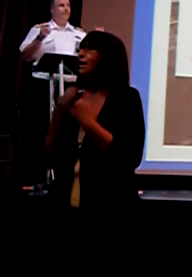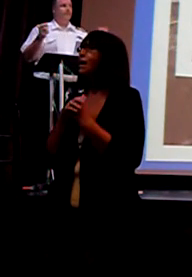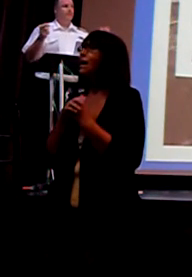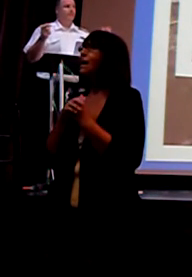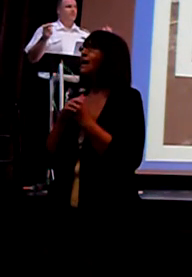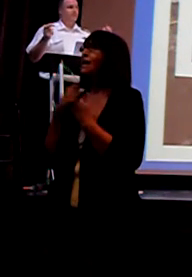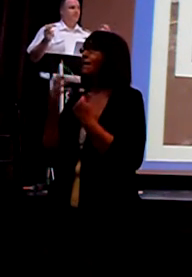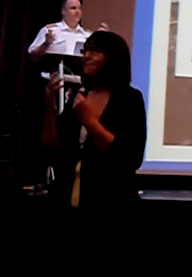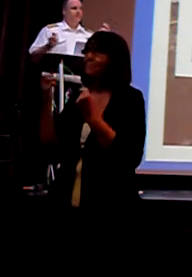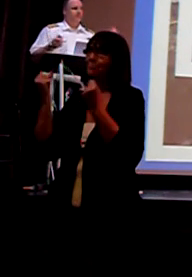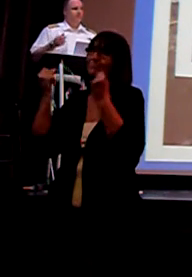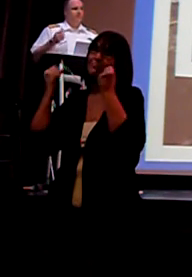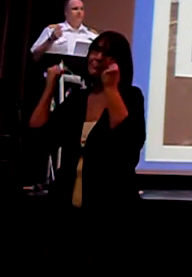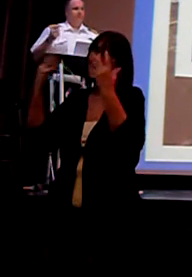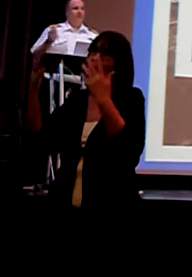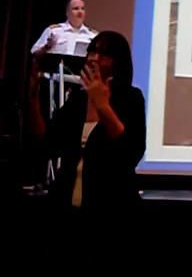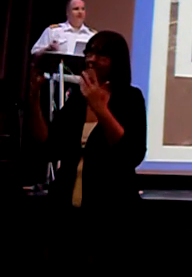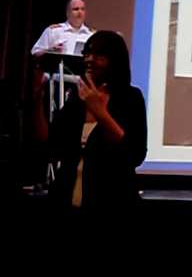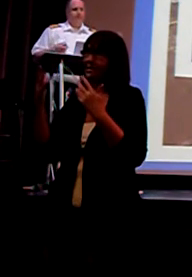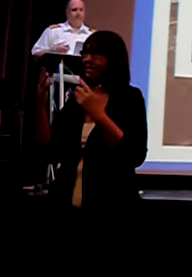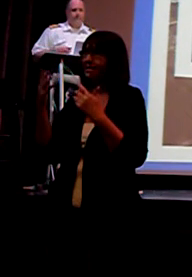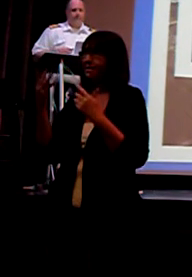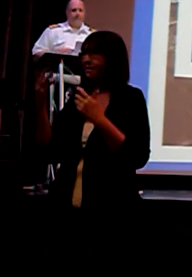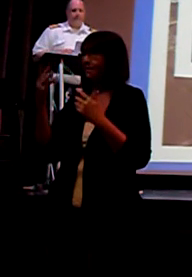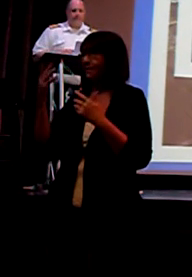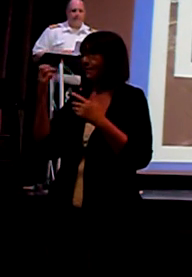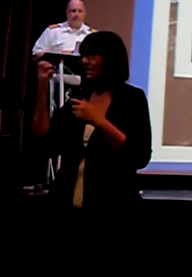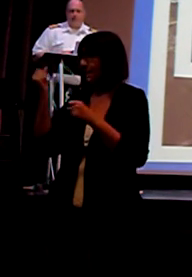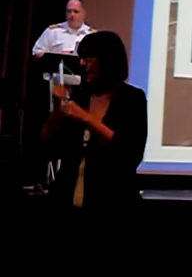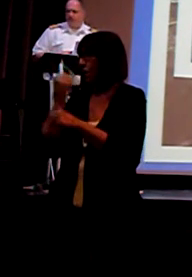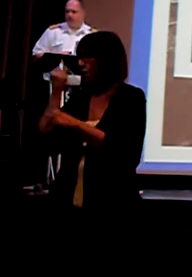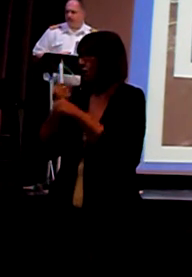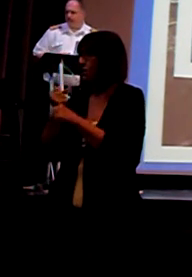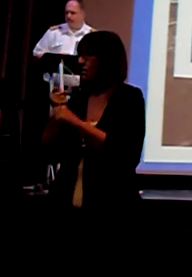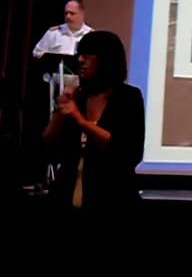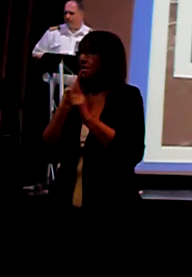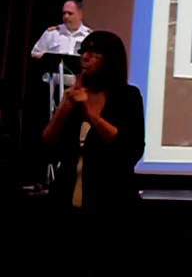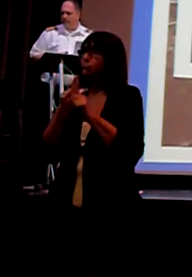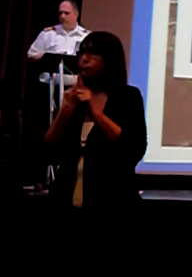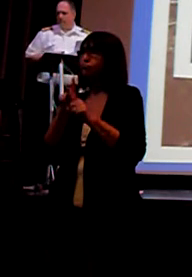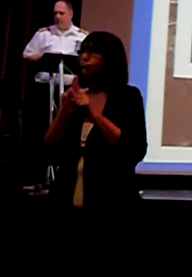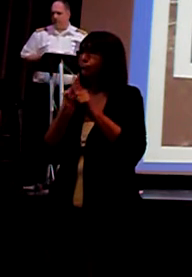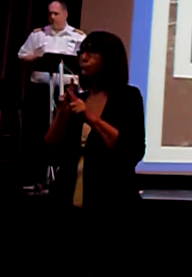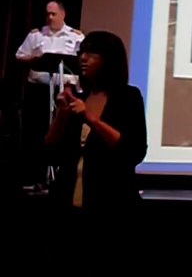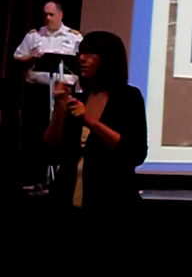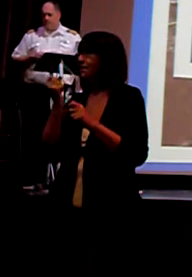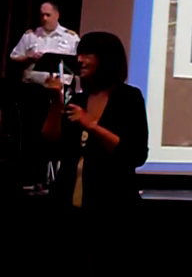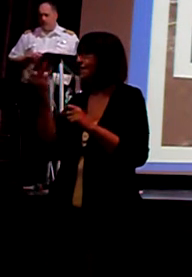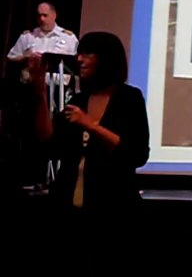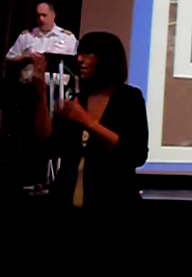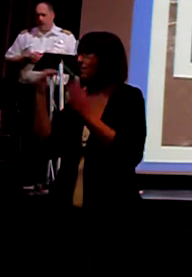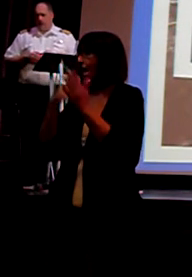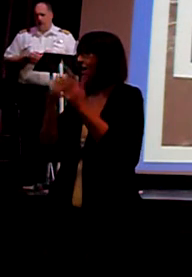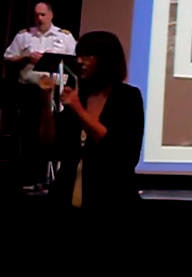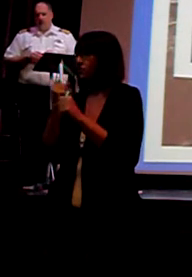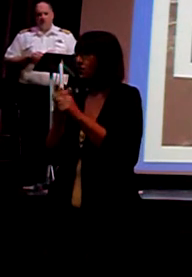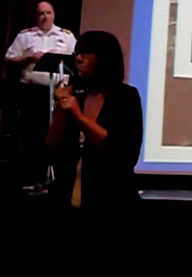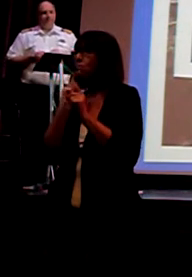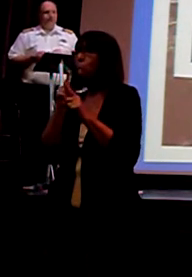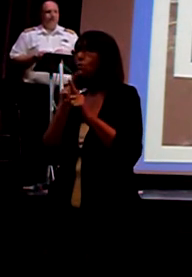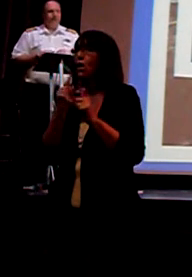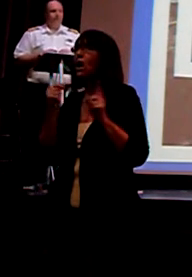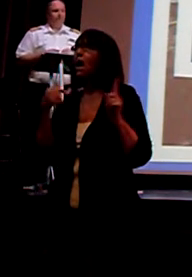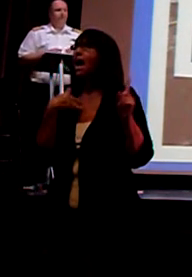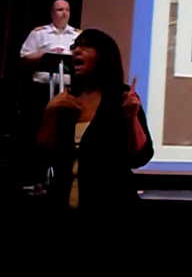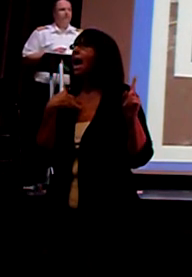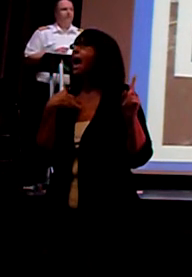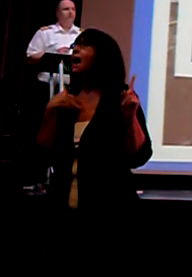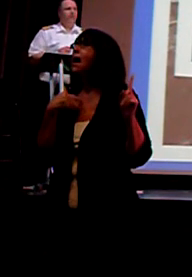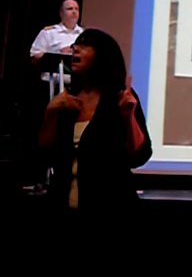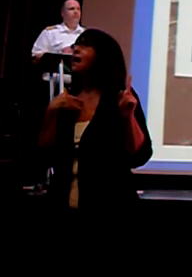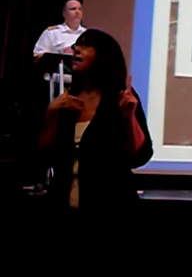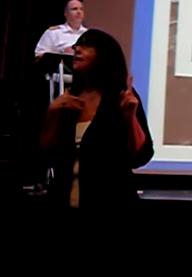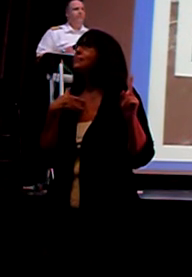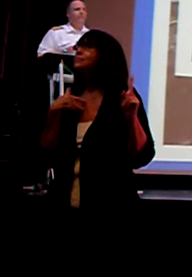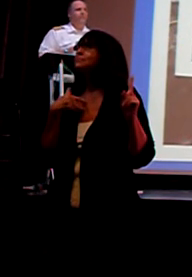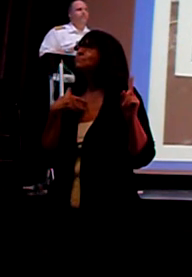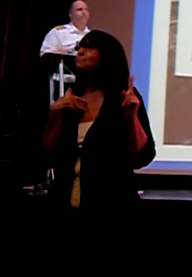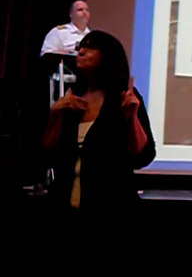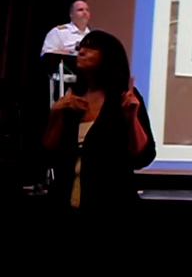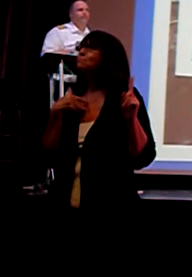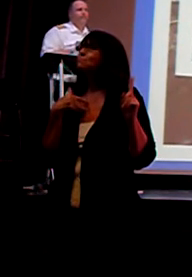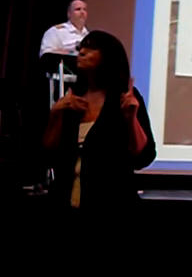even millenniums, because that's been for several thousand years. And then we have a lot of